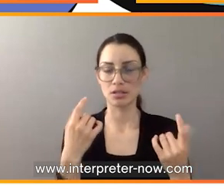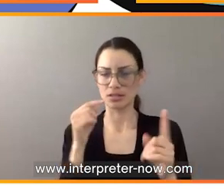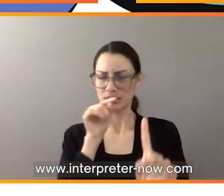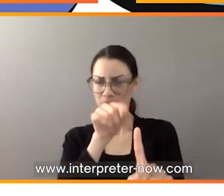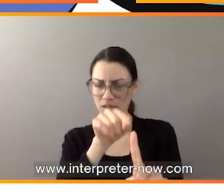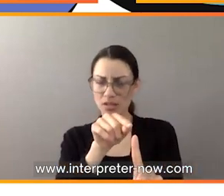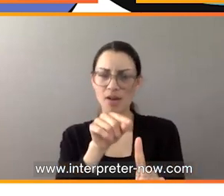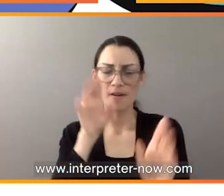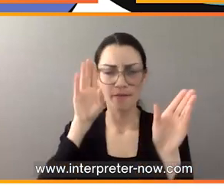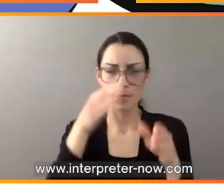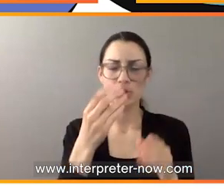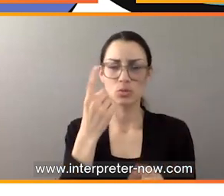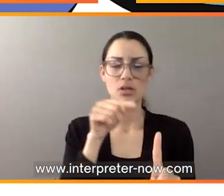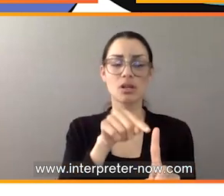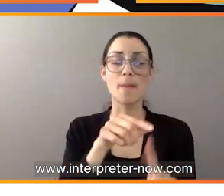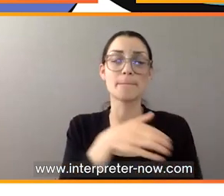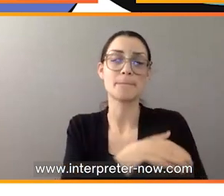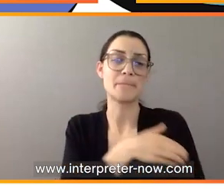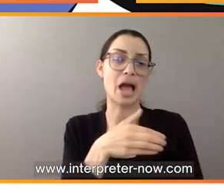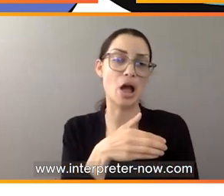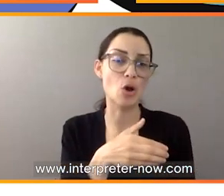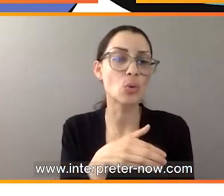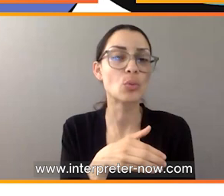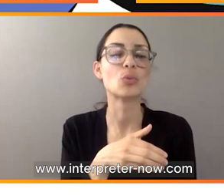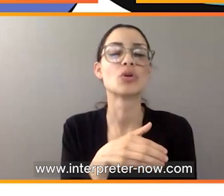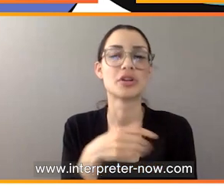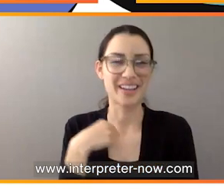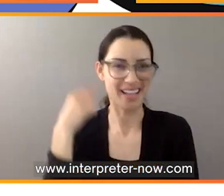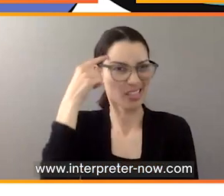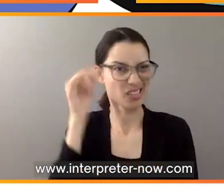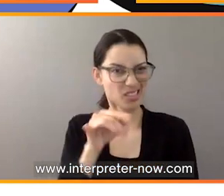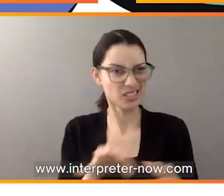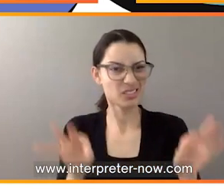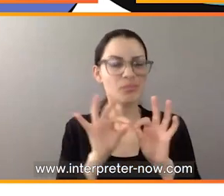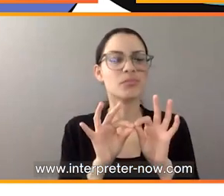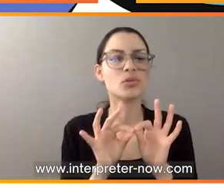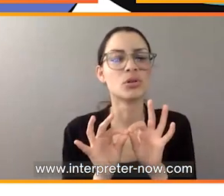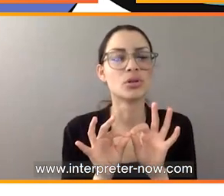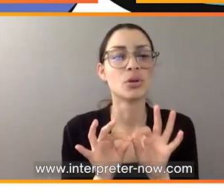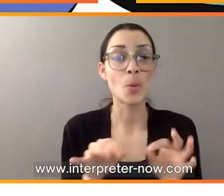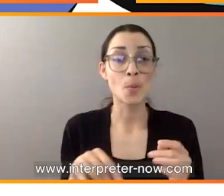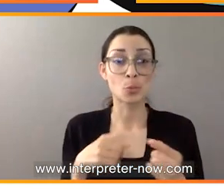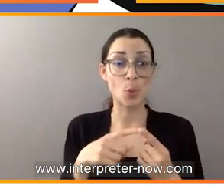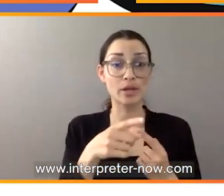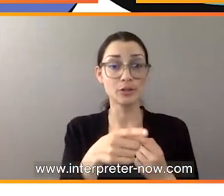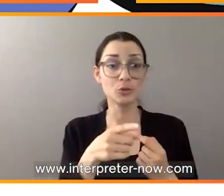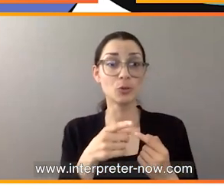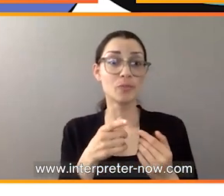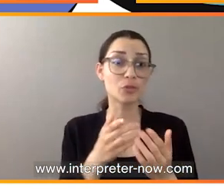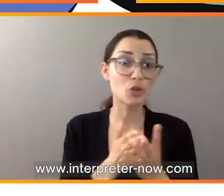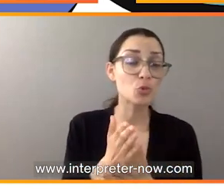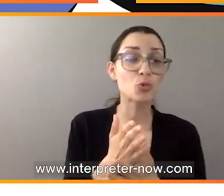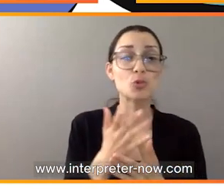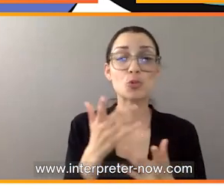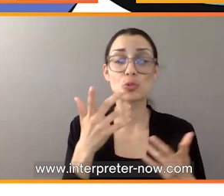want to highlight a couple of things there. One is power. That I think that is a